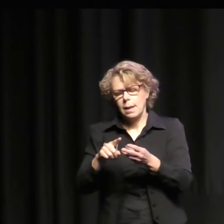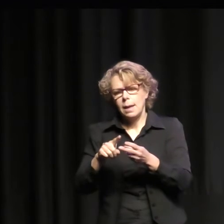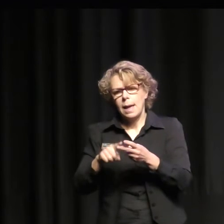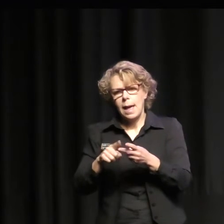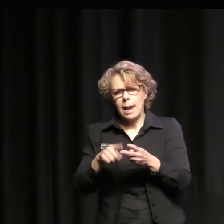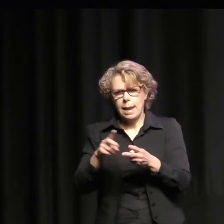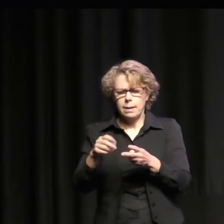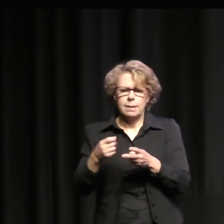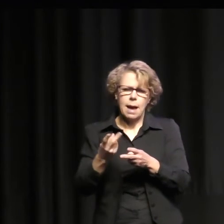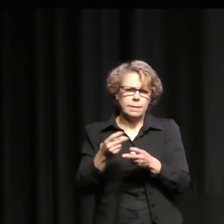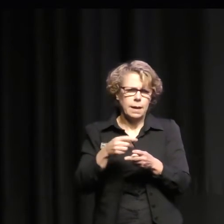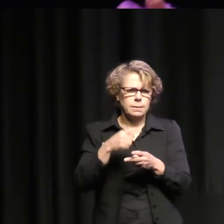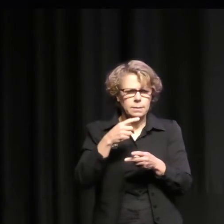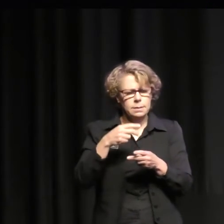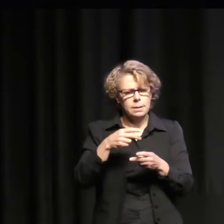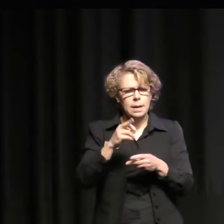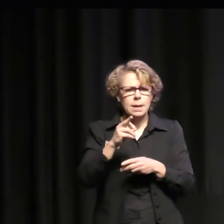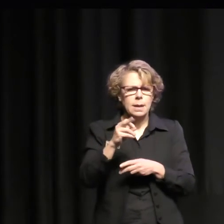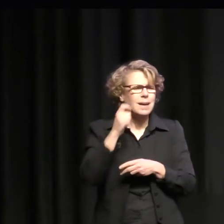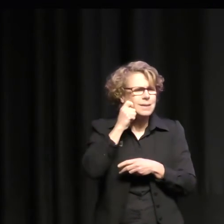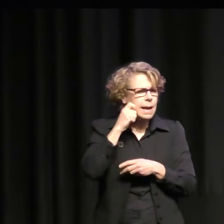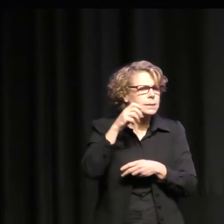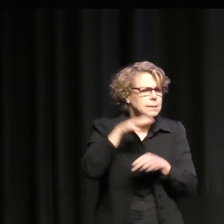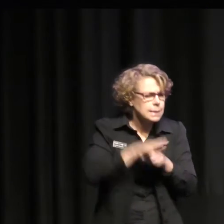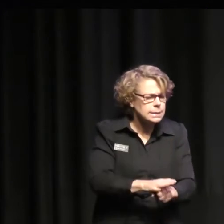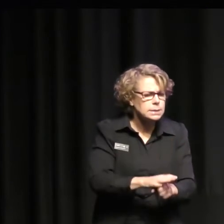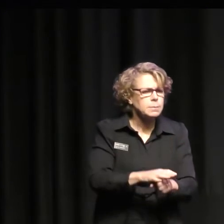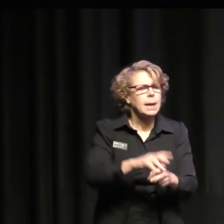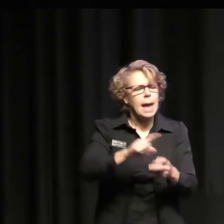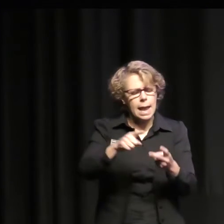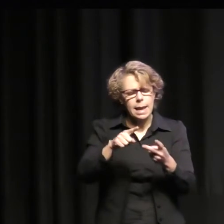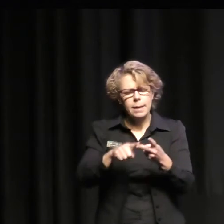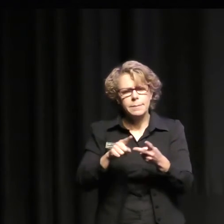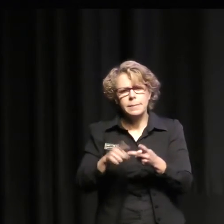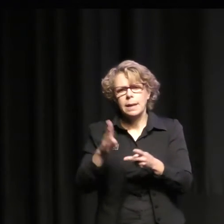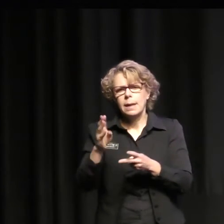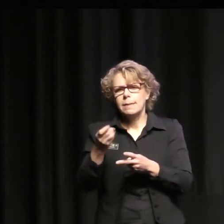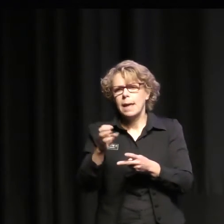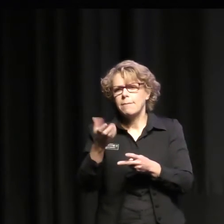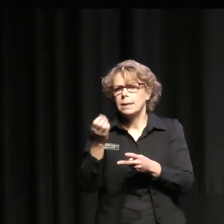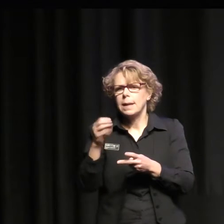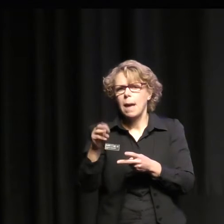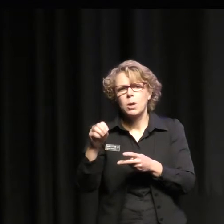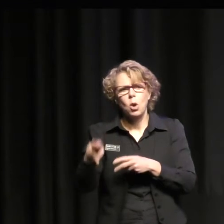racism, or you go for David Cameron,